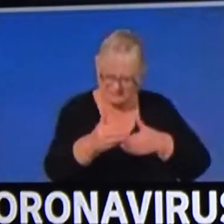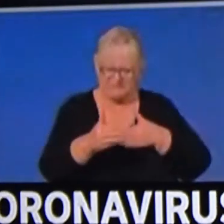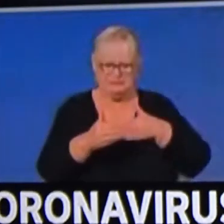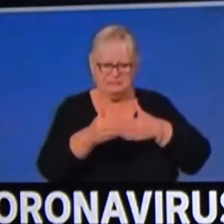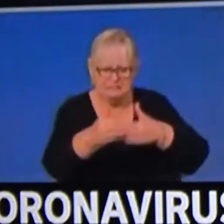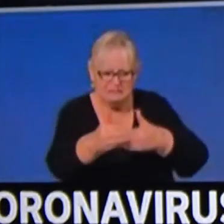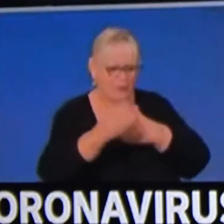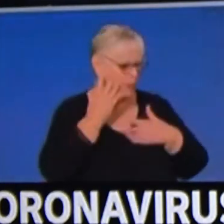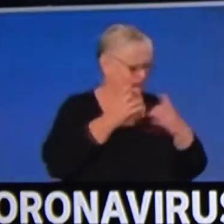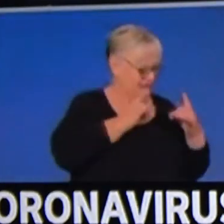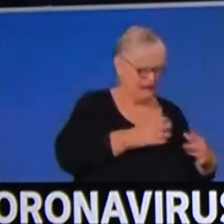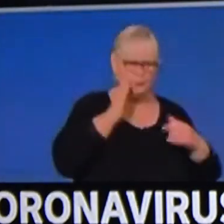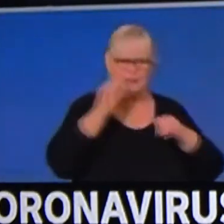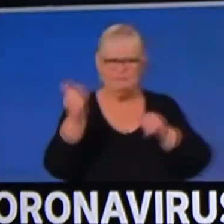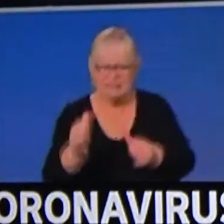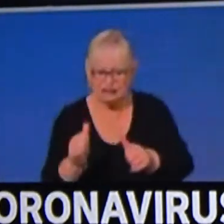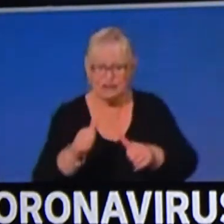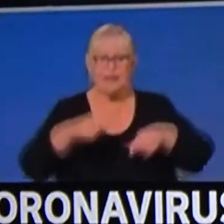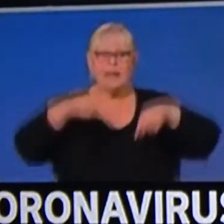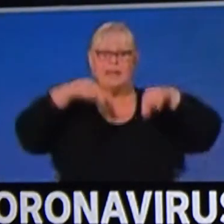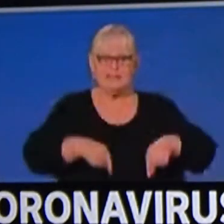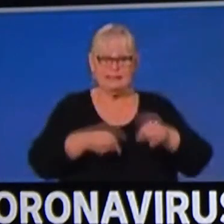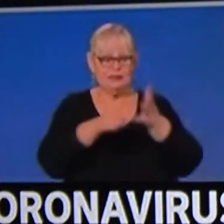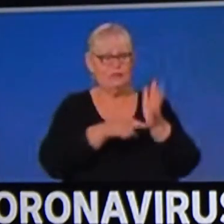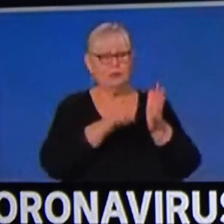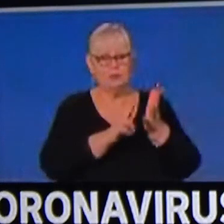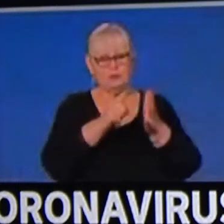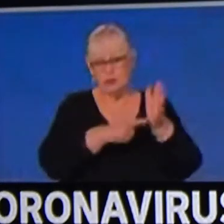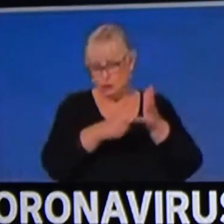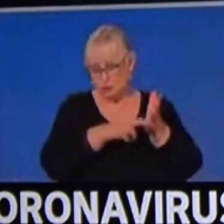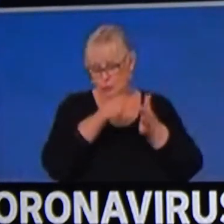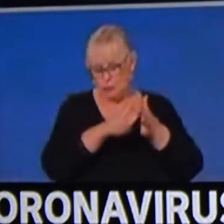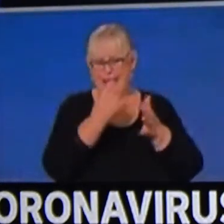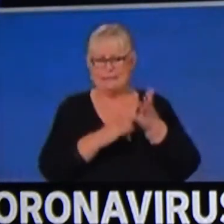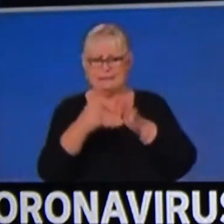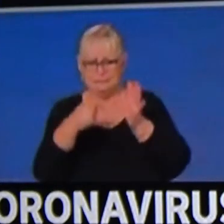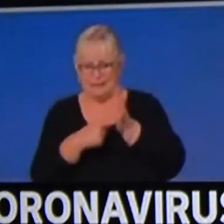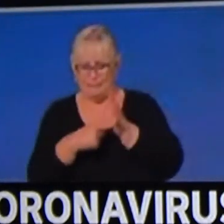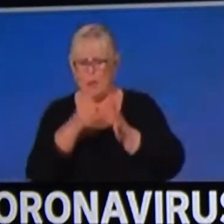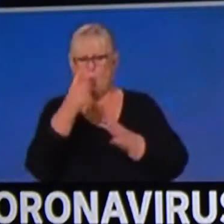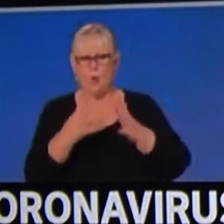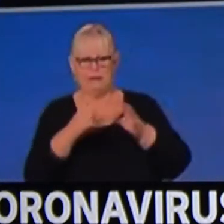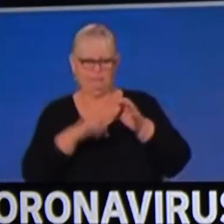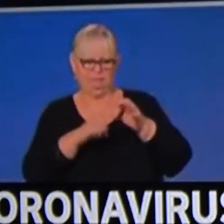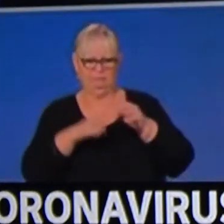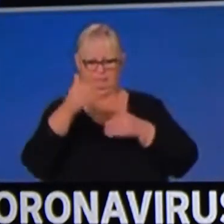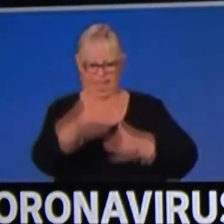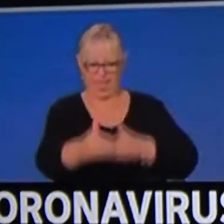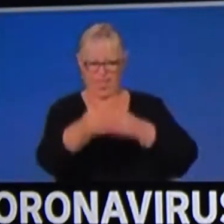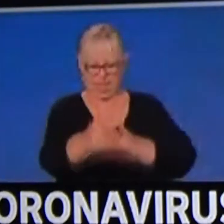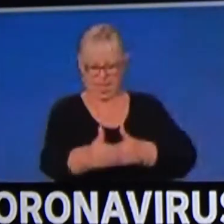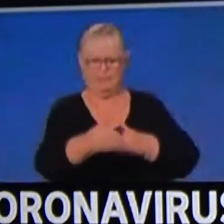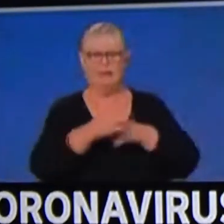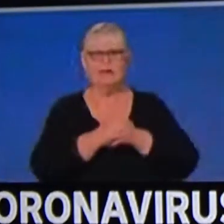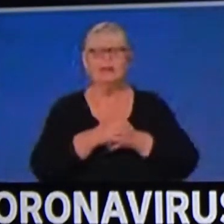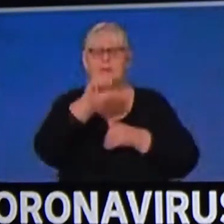when does it end? This is the June and September quarter. I've always considered the 6 months